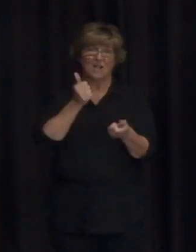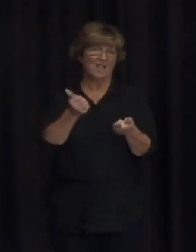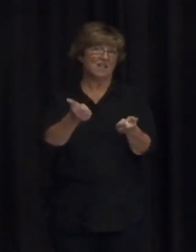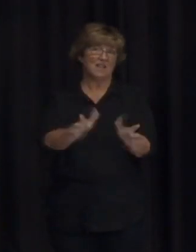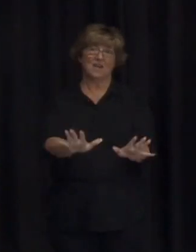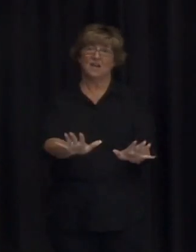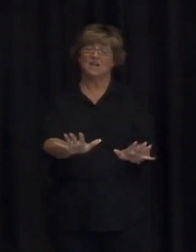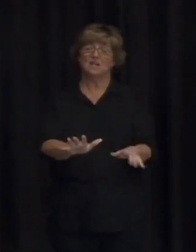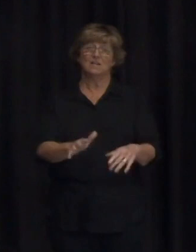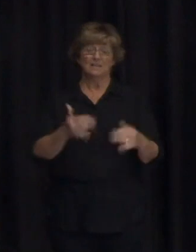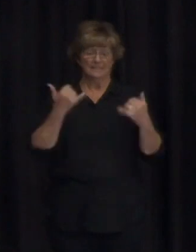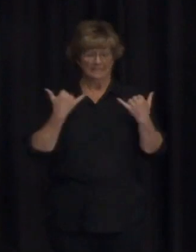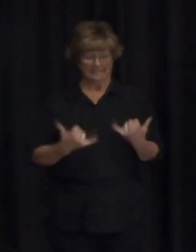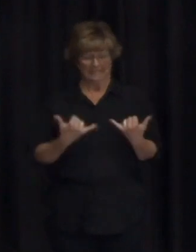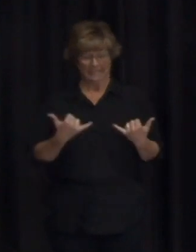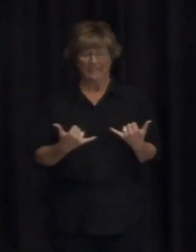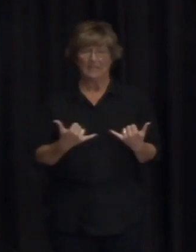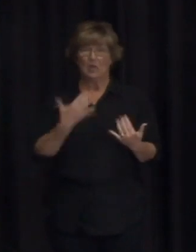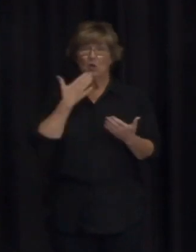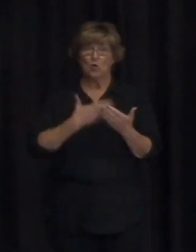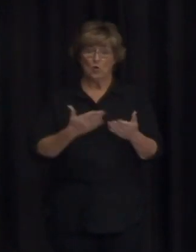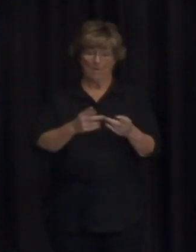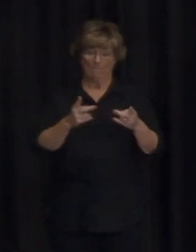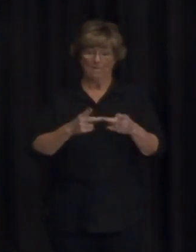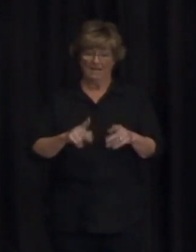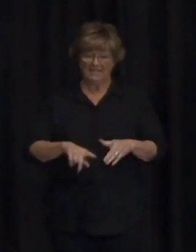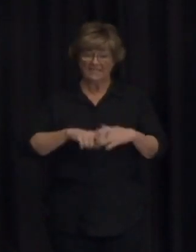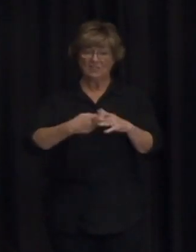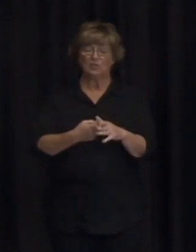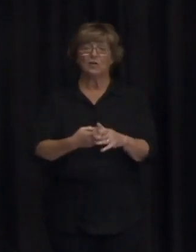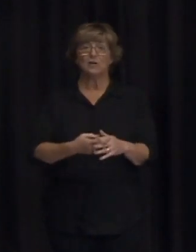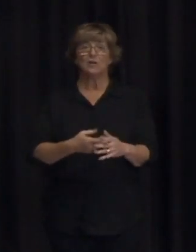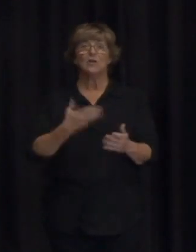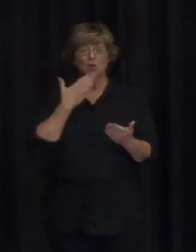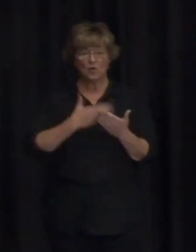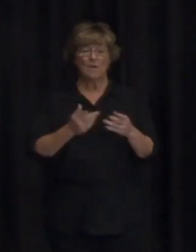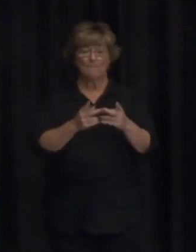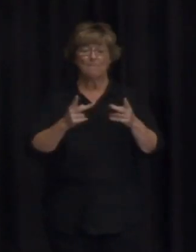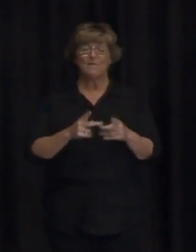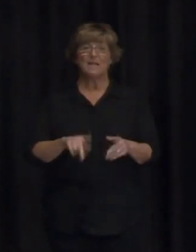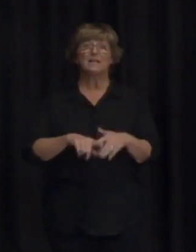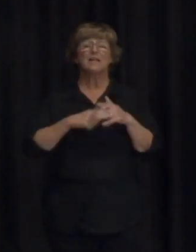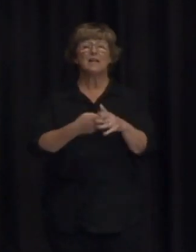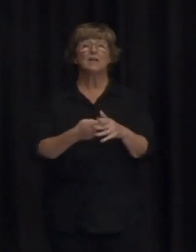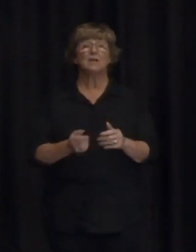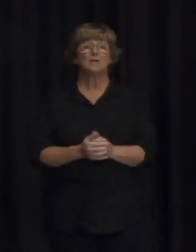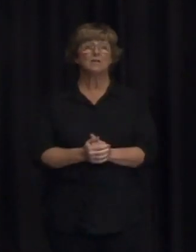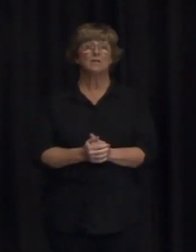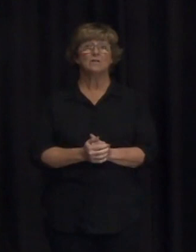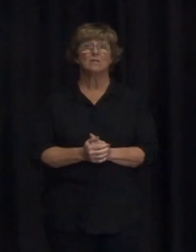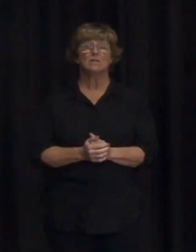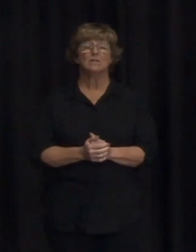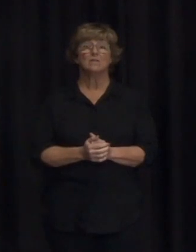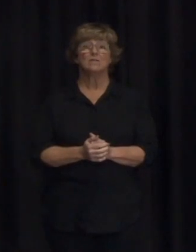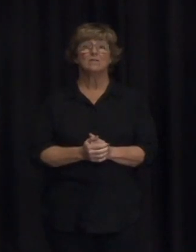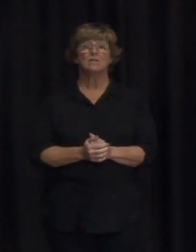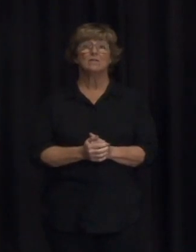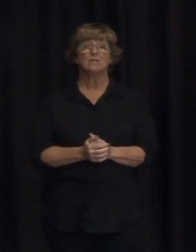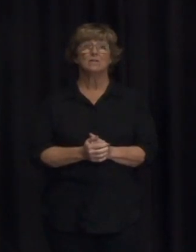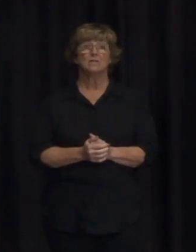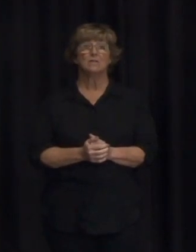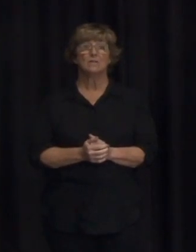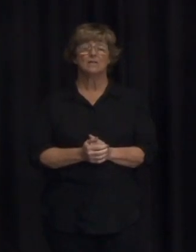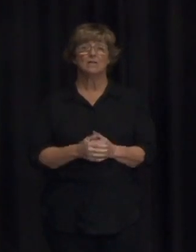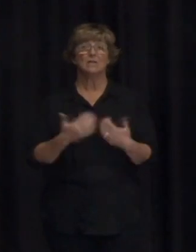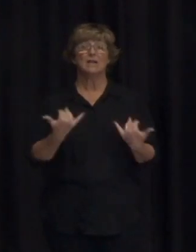But this today is a good place to be, a good place to be. And with that, I want to turn it over to another one of